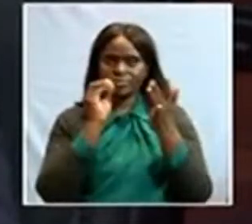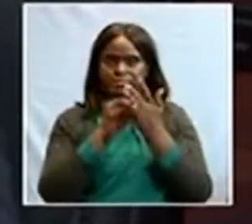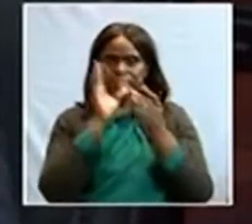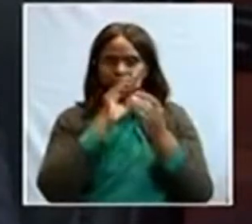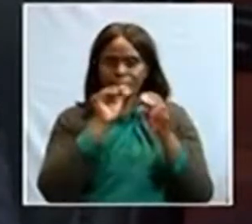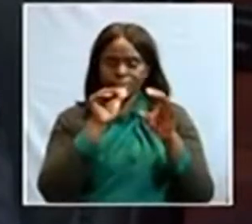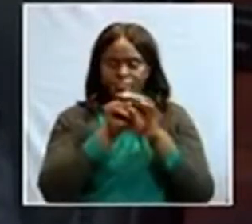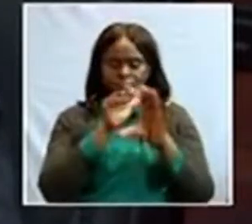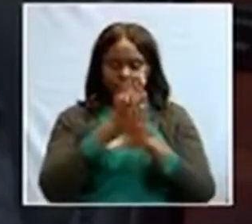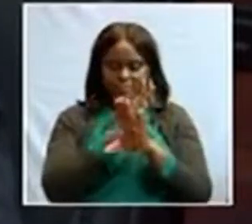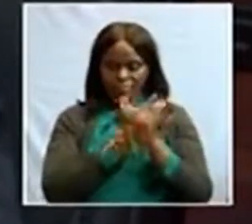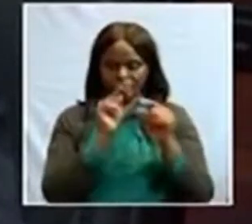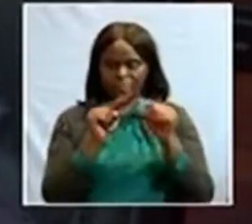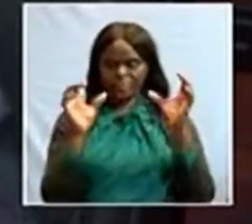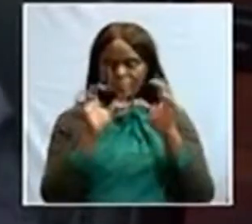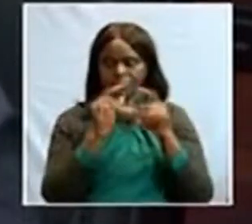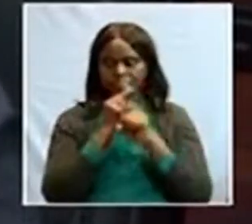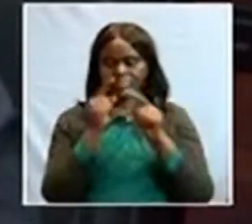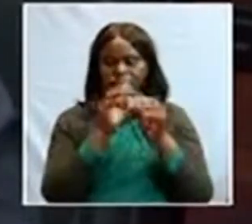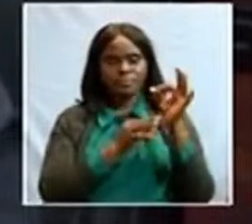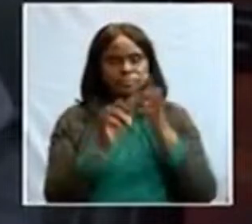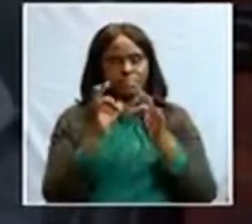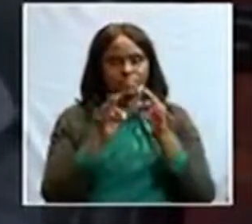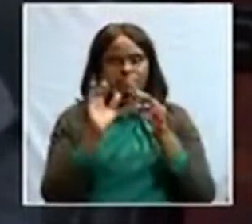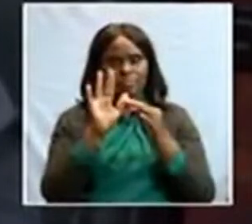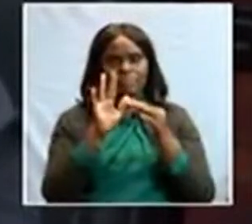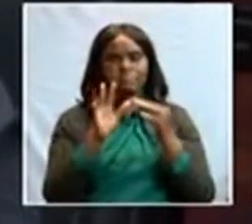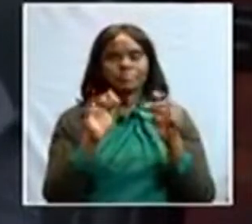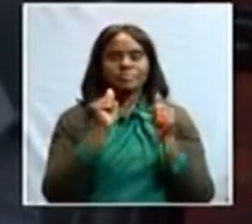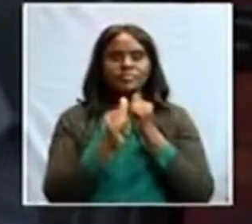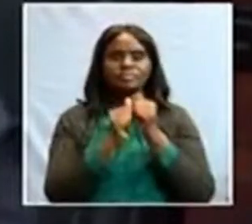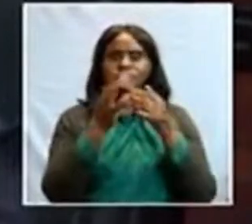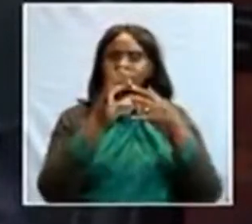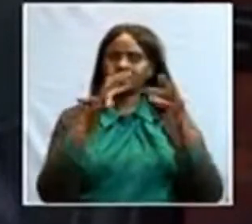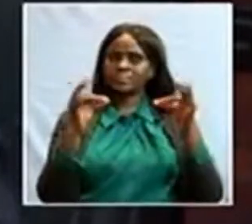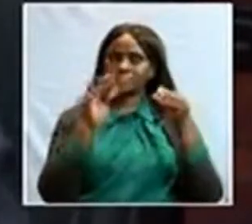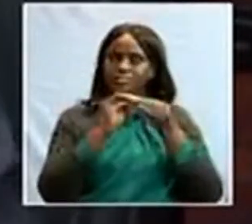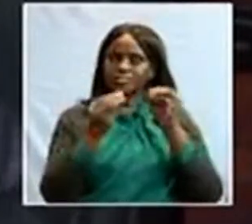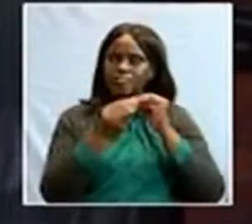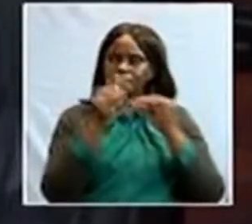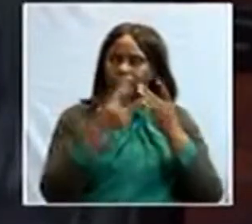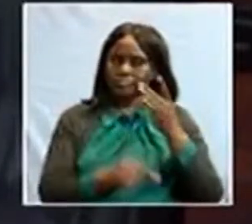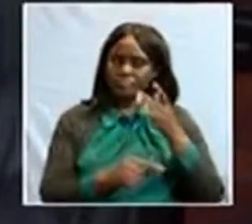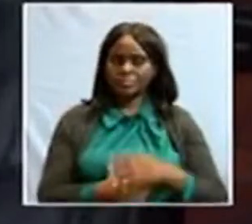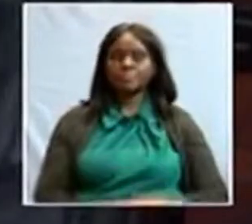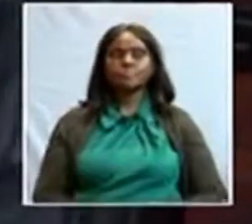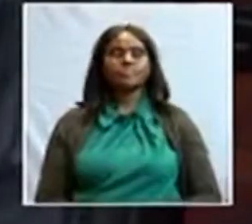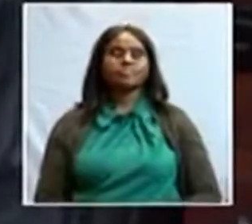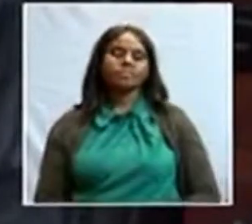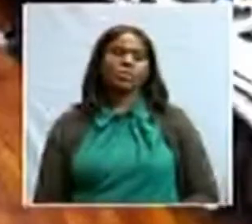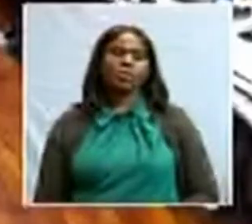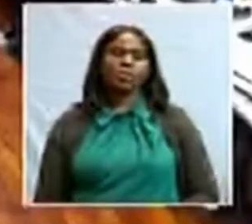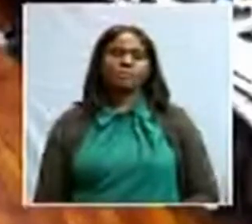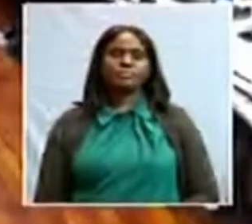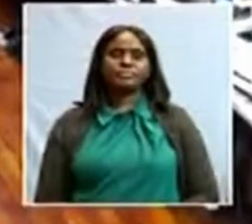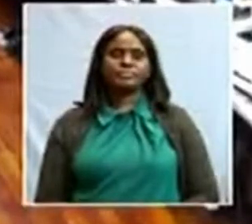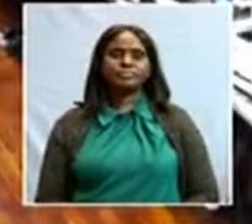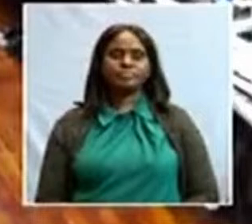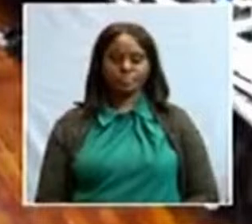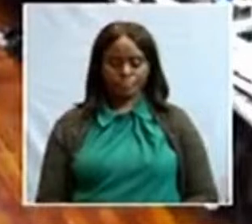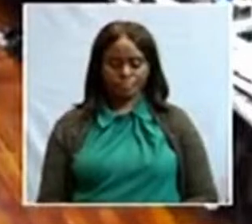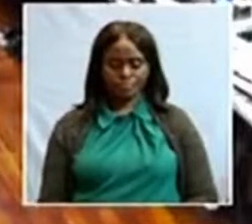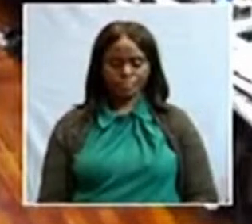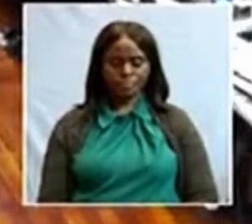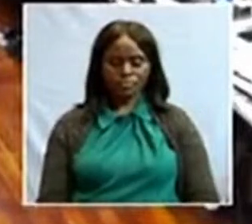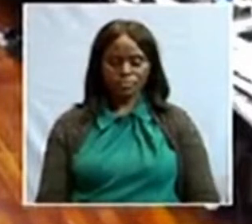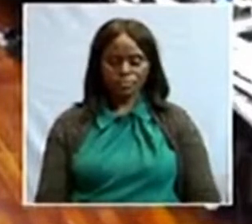before this committee? Just highlight or cross which sentence, number what? Okay. Thank you very much, Chair. Thank